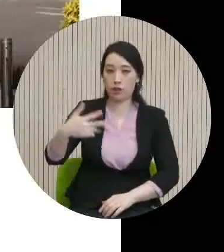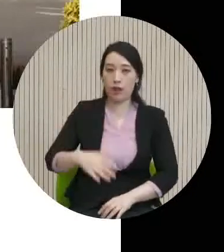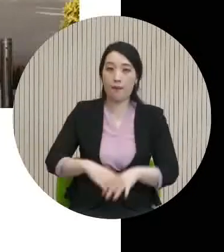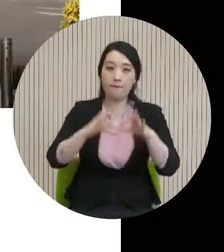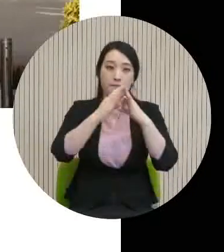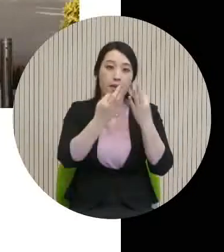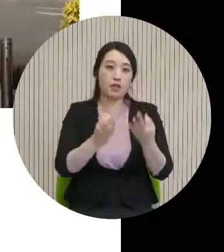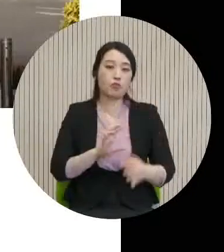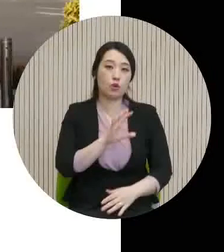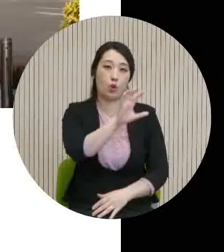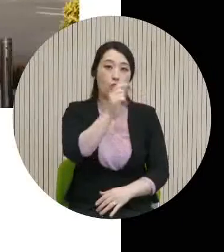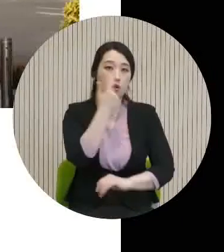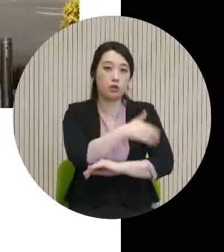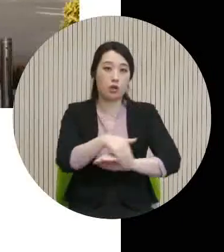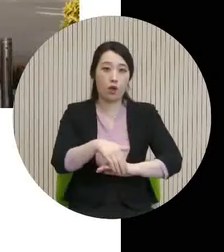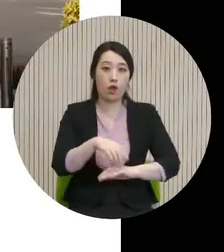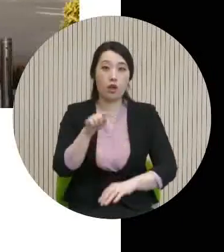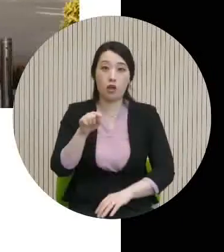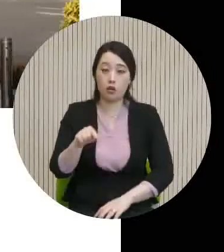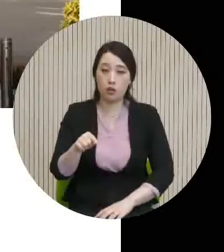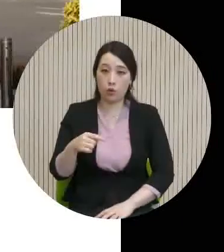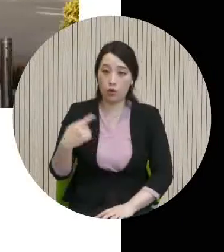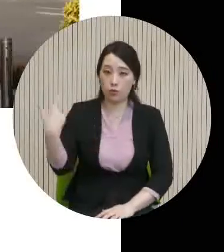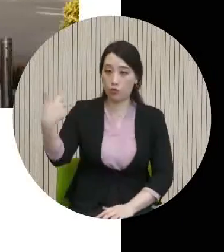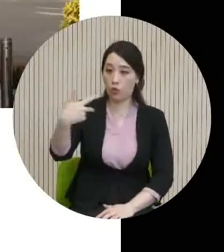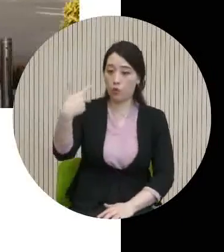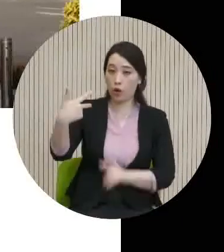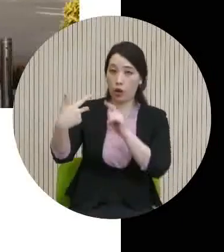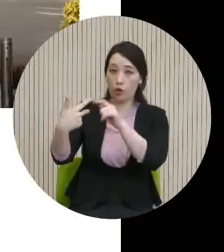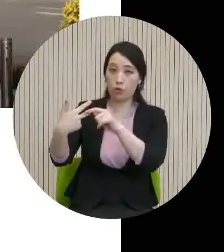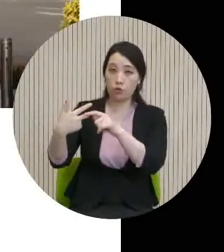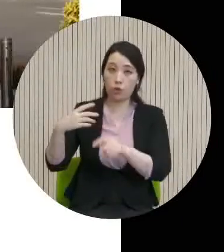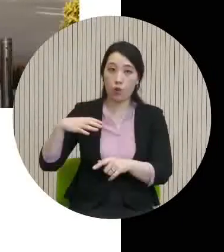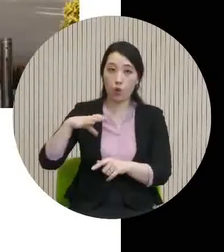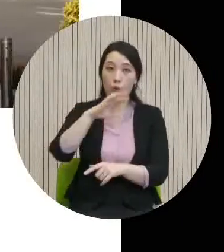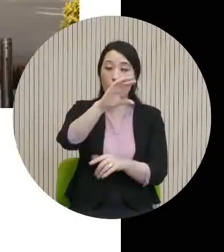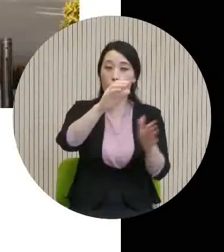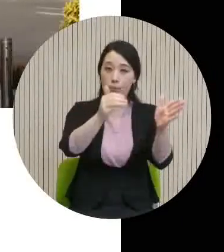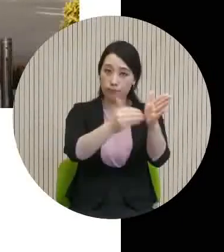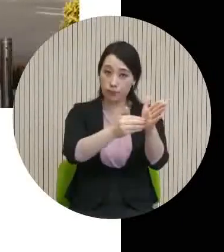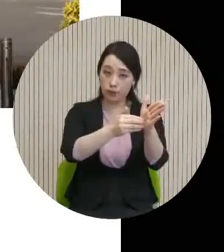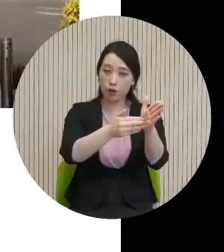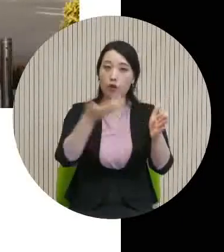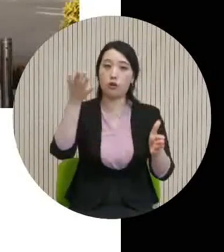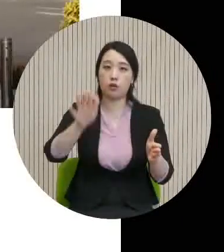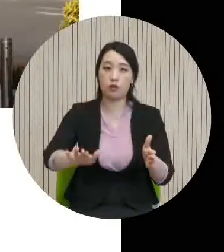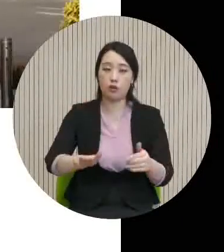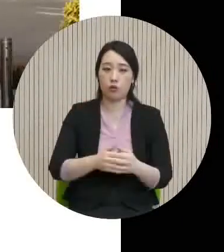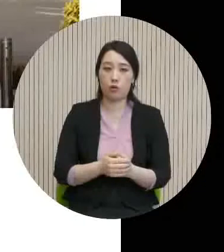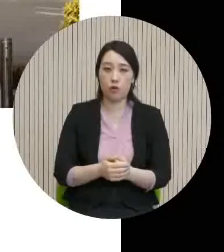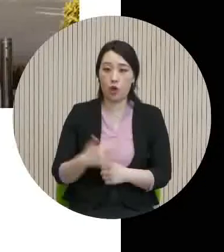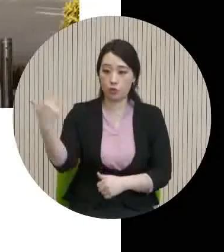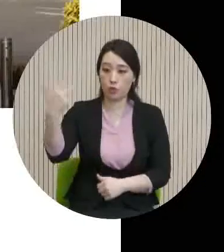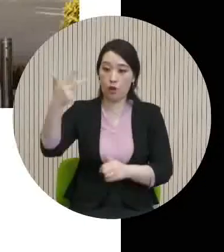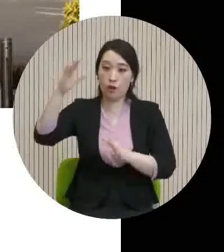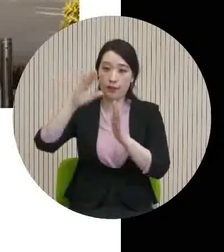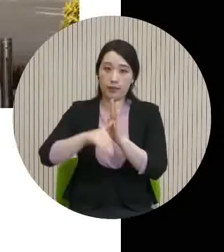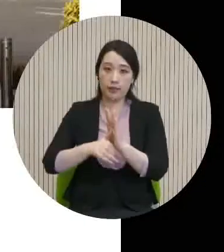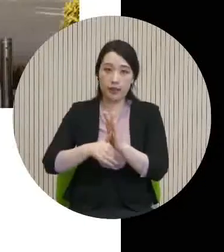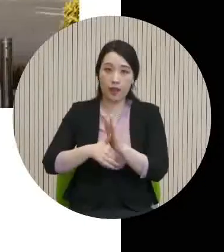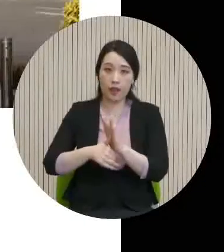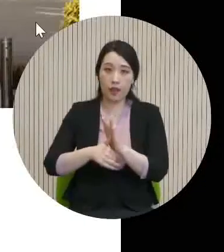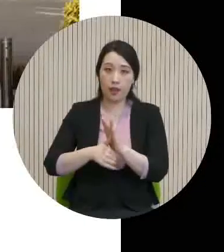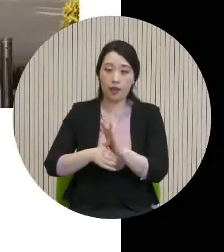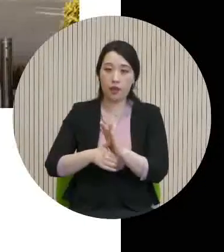This video was being uploaded onto Facebook, and she did not realize, but in the background, the military coup in